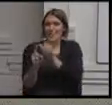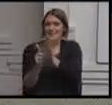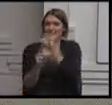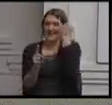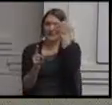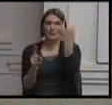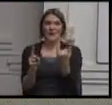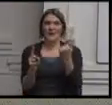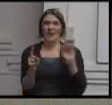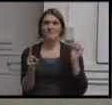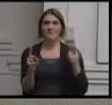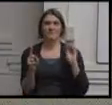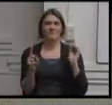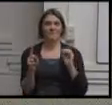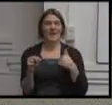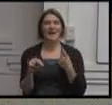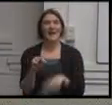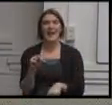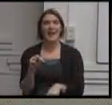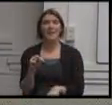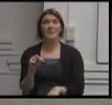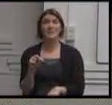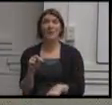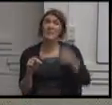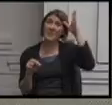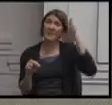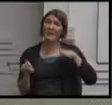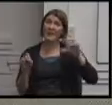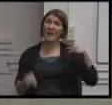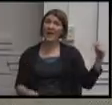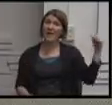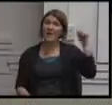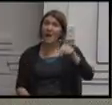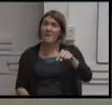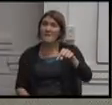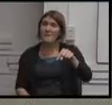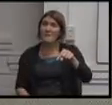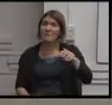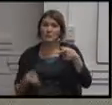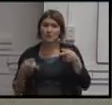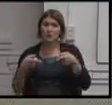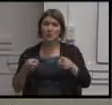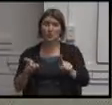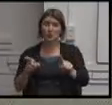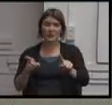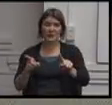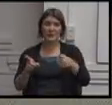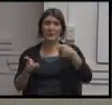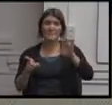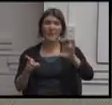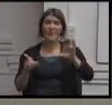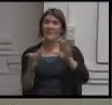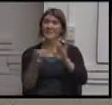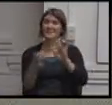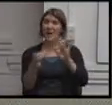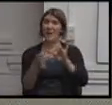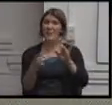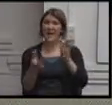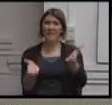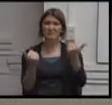right now. I mean, he can certainly come during open mic or